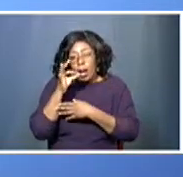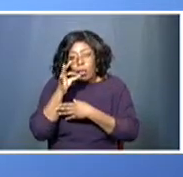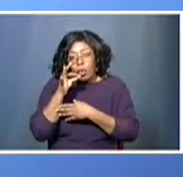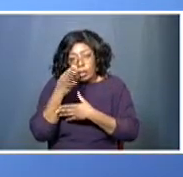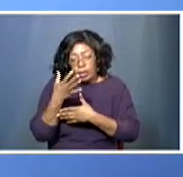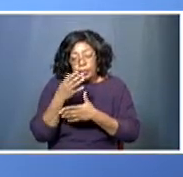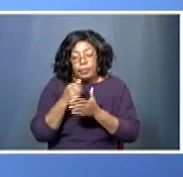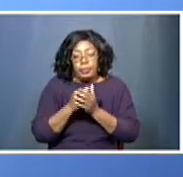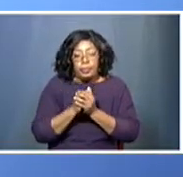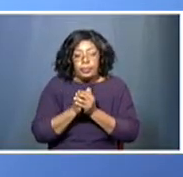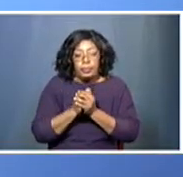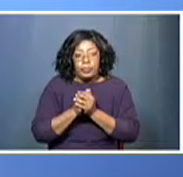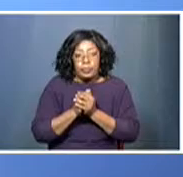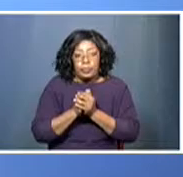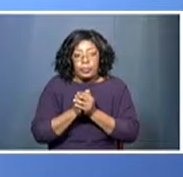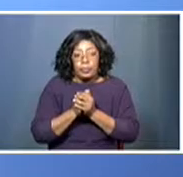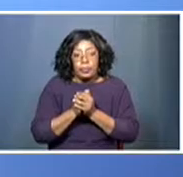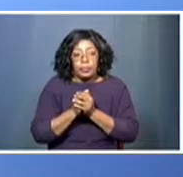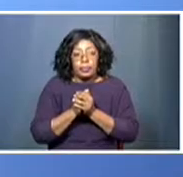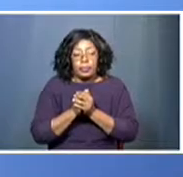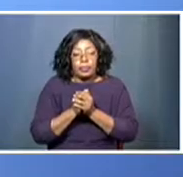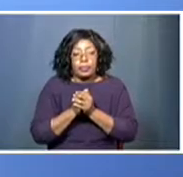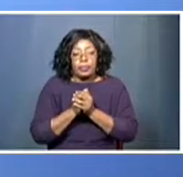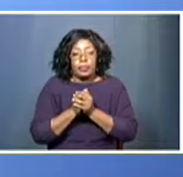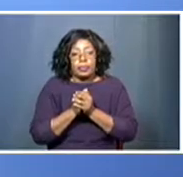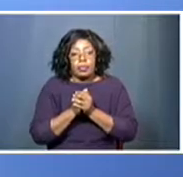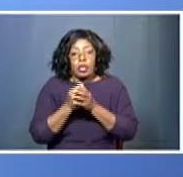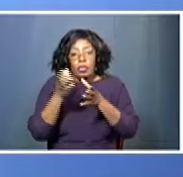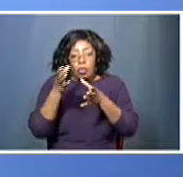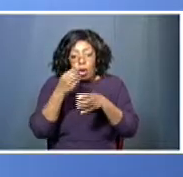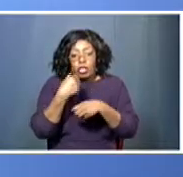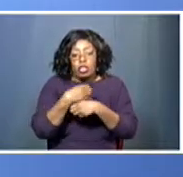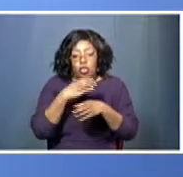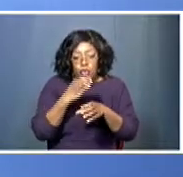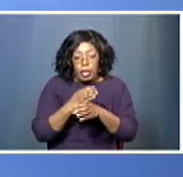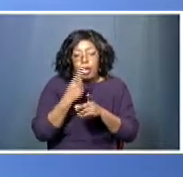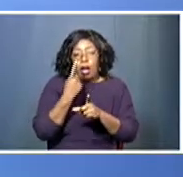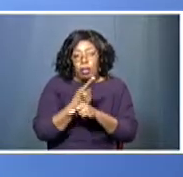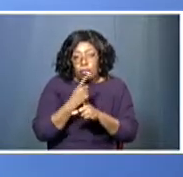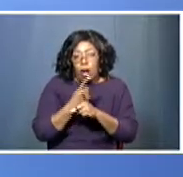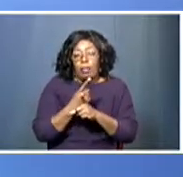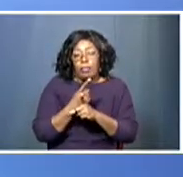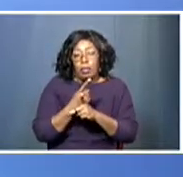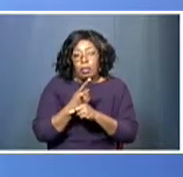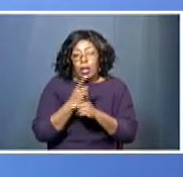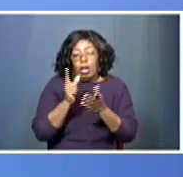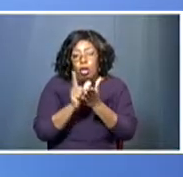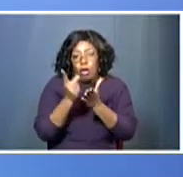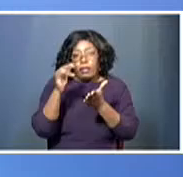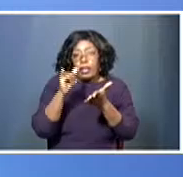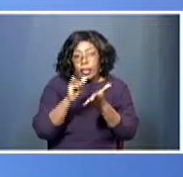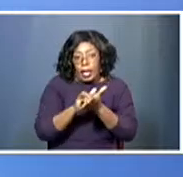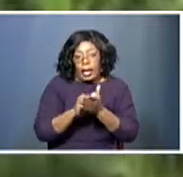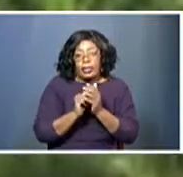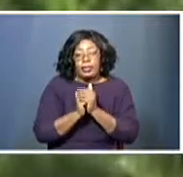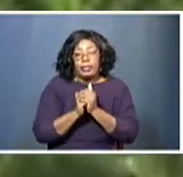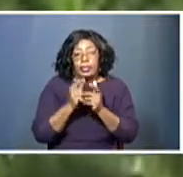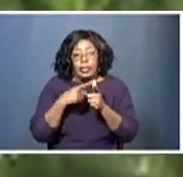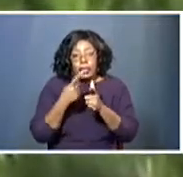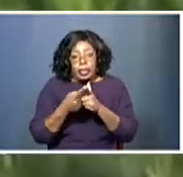forward basis, and that's really not what we want to do. We want to create a proper regime on that regard. We also have to take a look